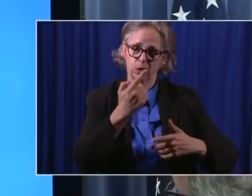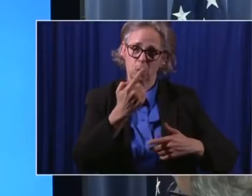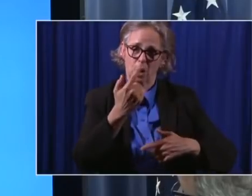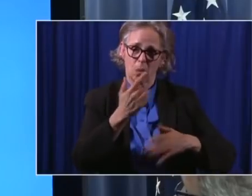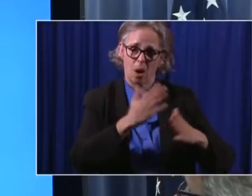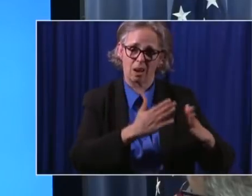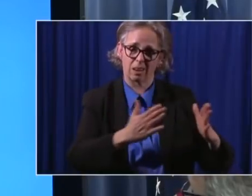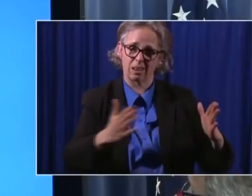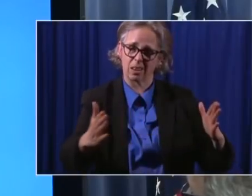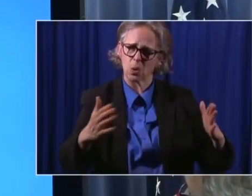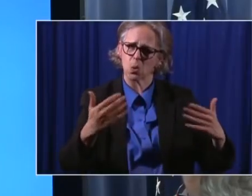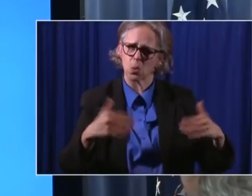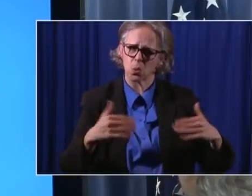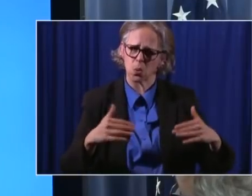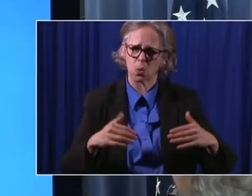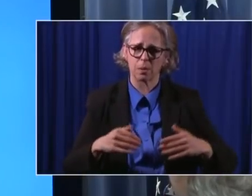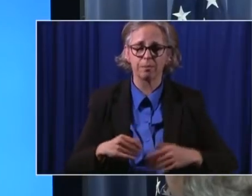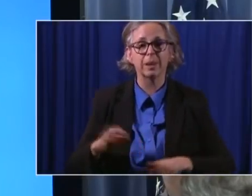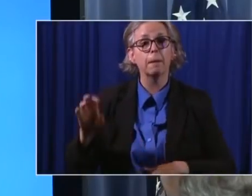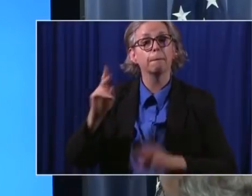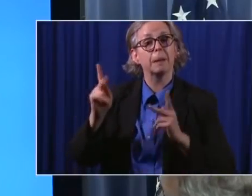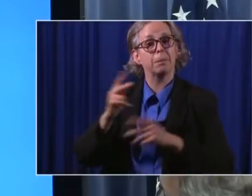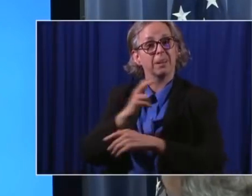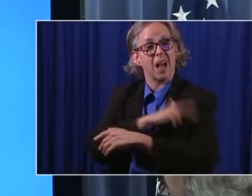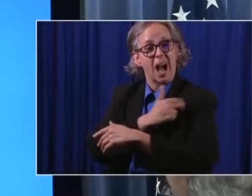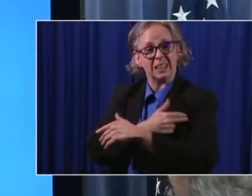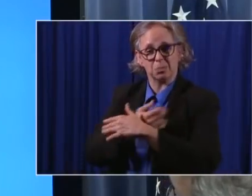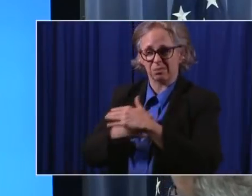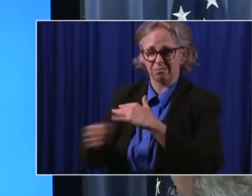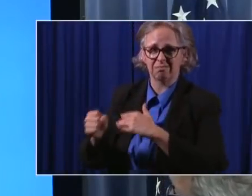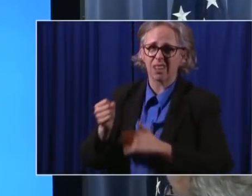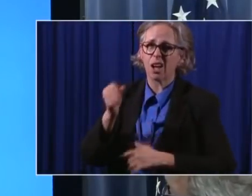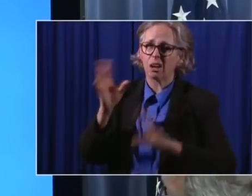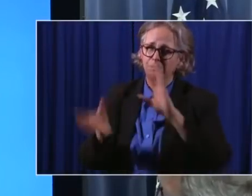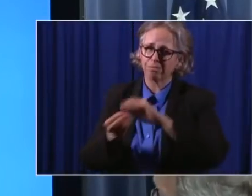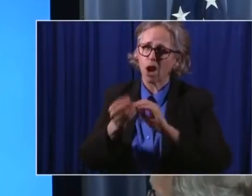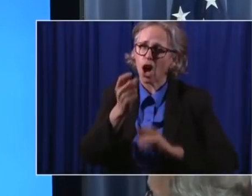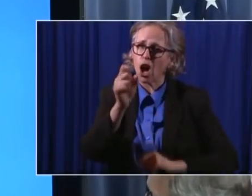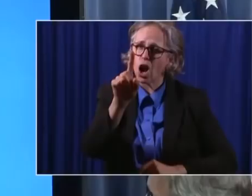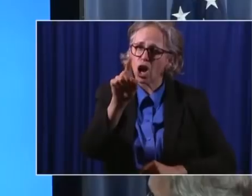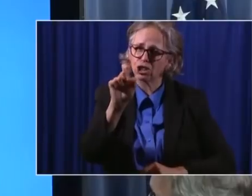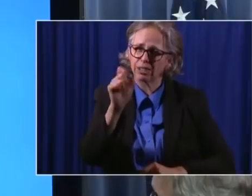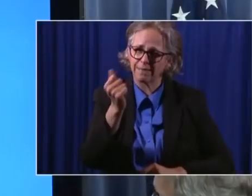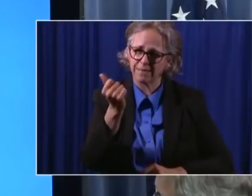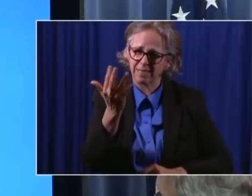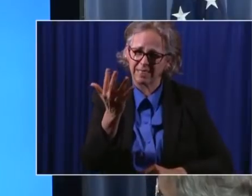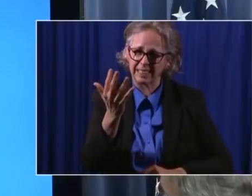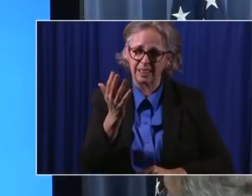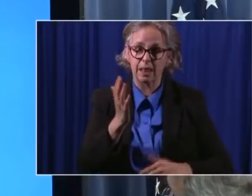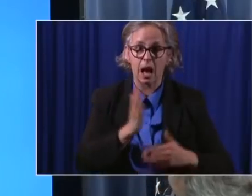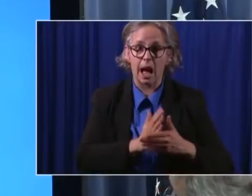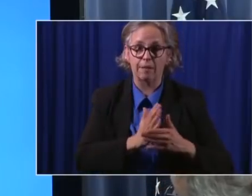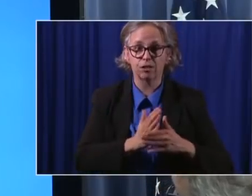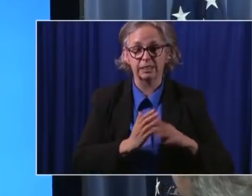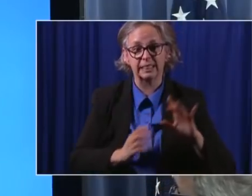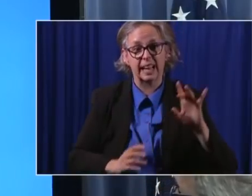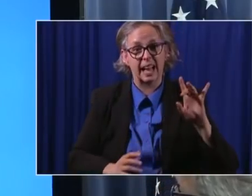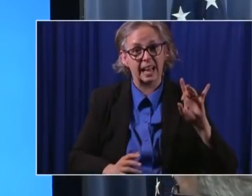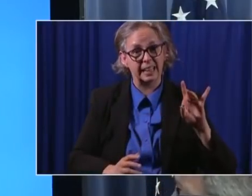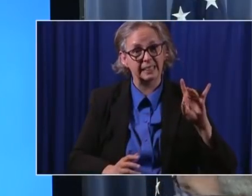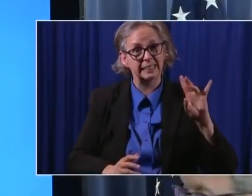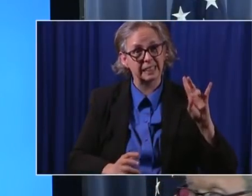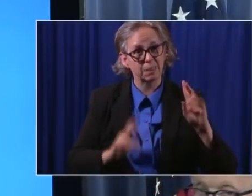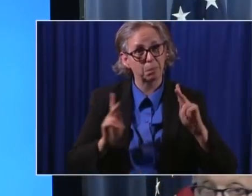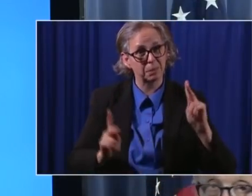115, higher than the 21-day average of 87. And ICU admissions are